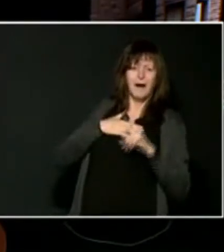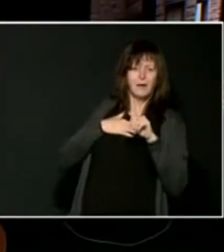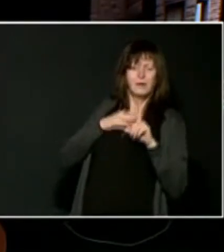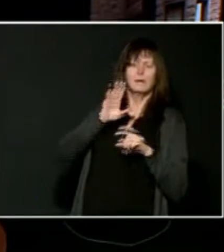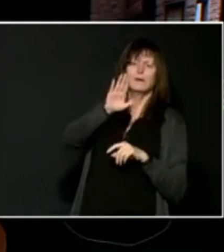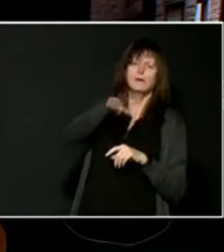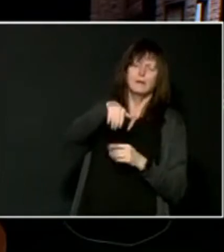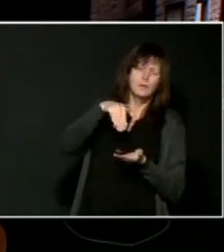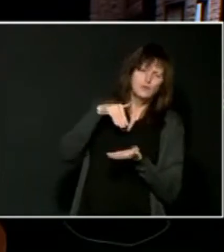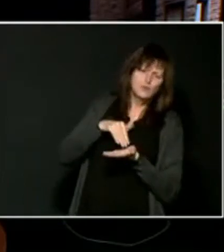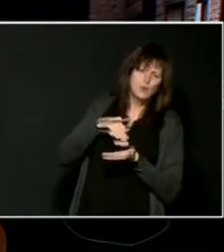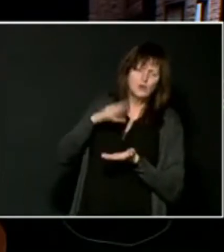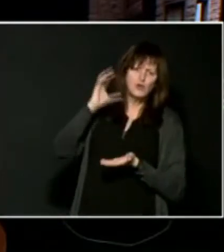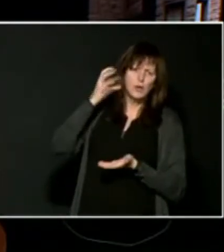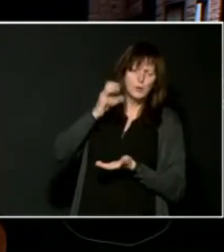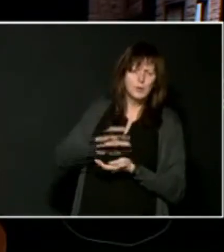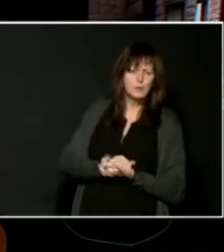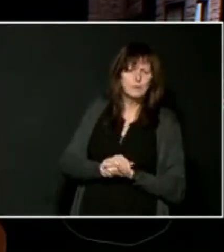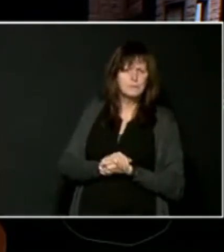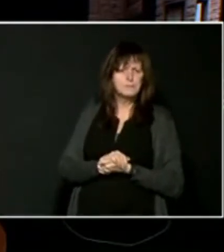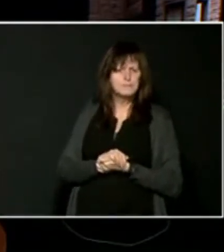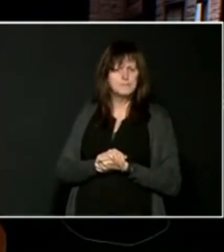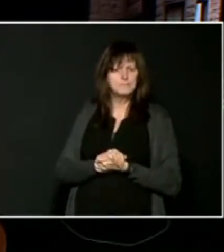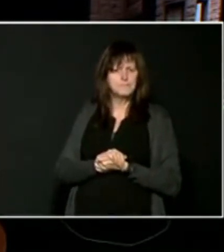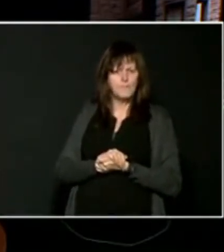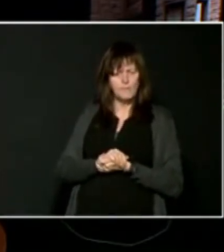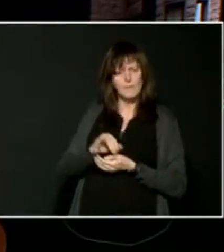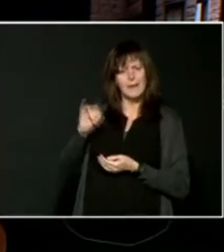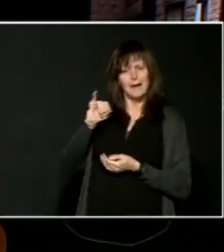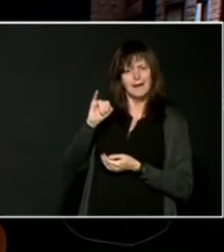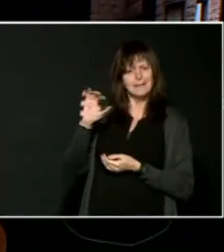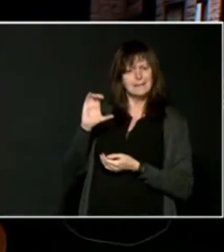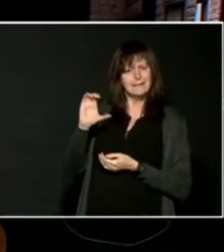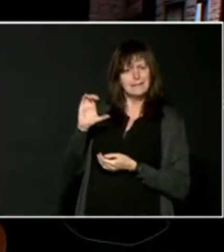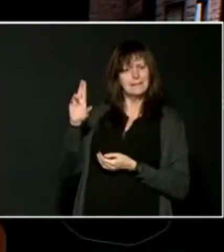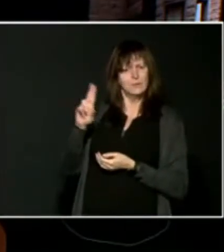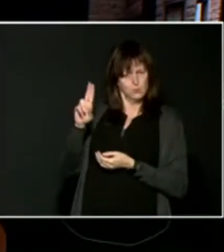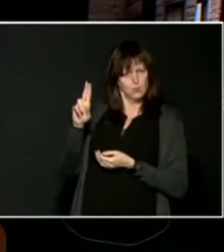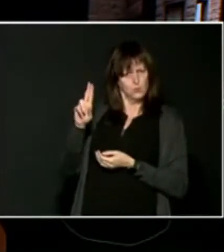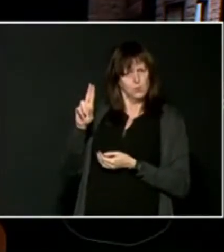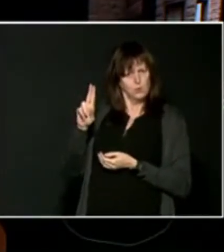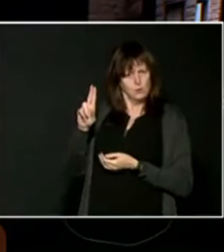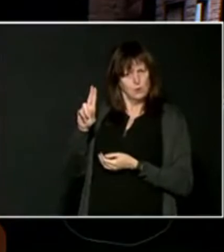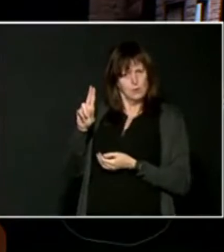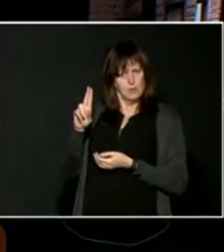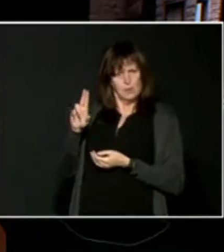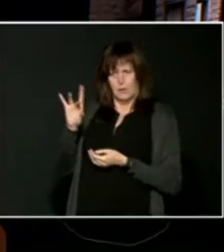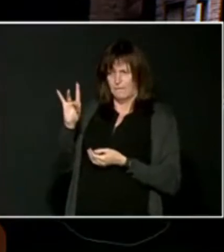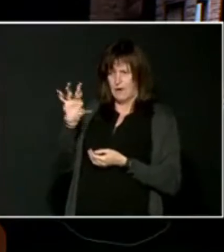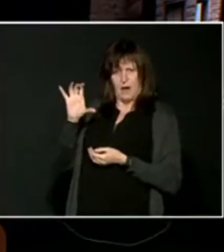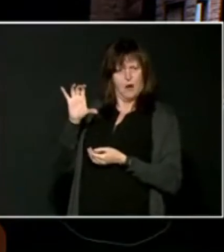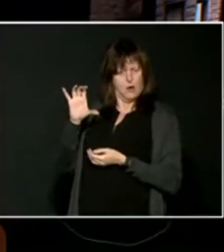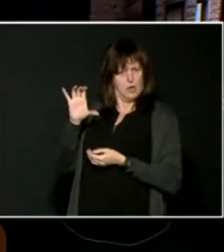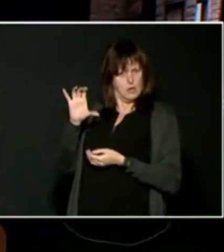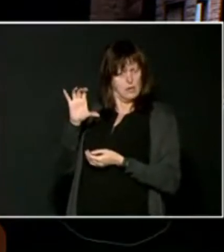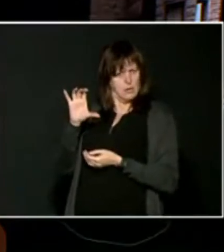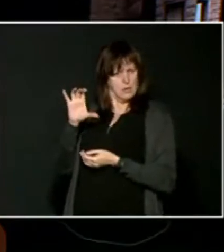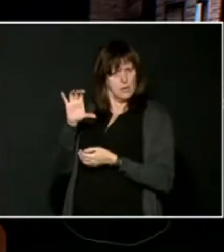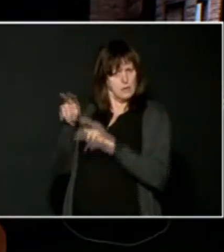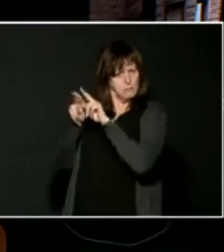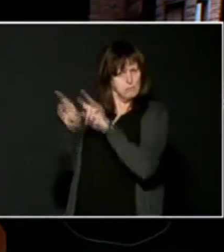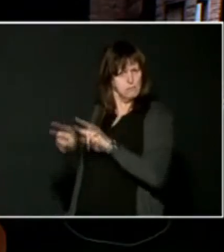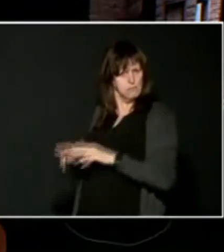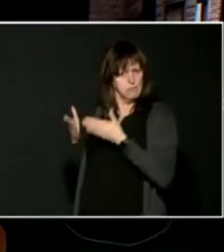chart on ICUs, it shows 800 COVID patients in ICUs, right? Sort of no matter what happens. What does that actually mean